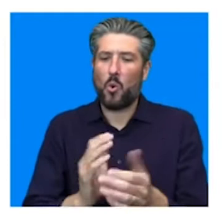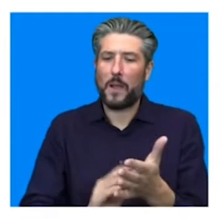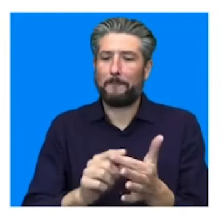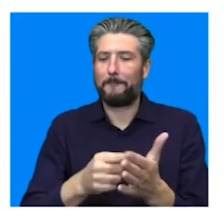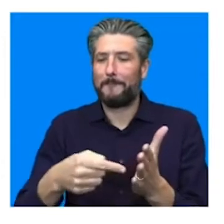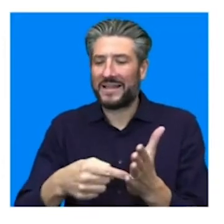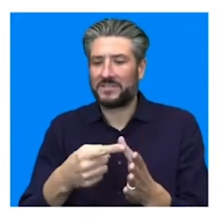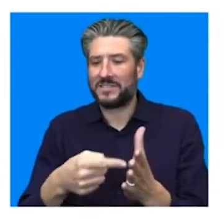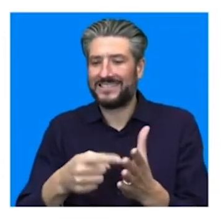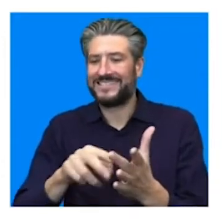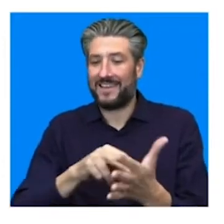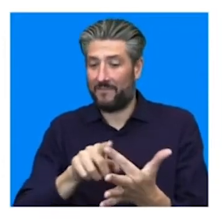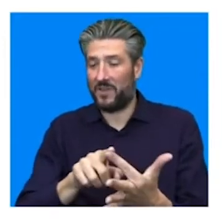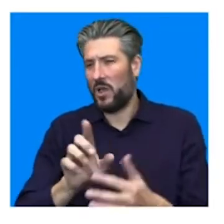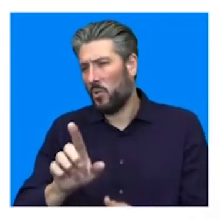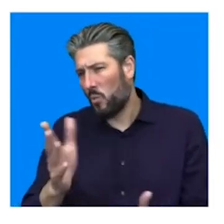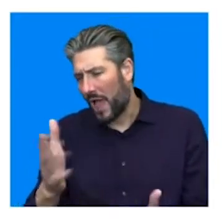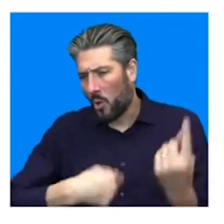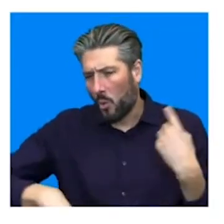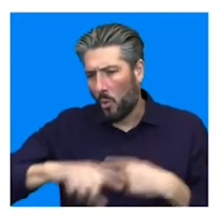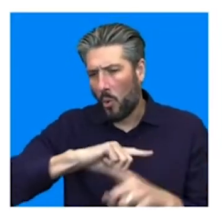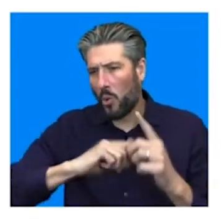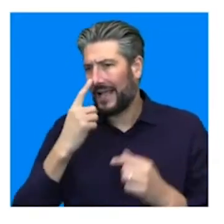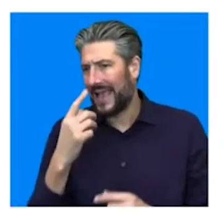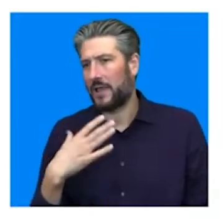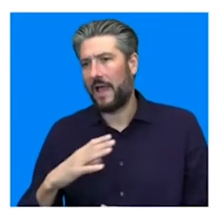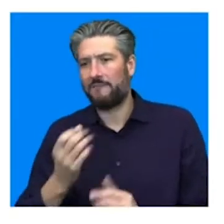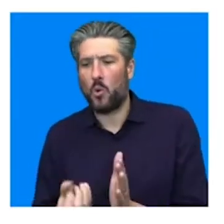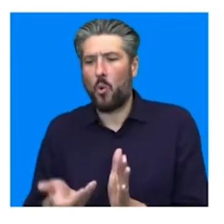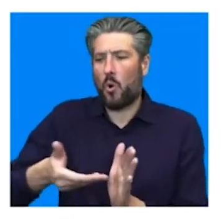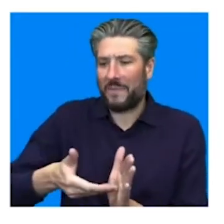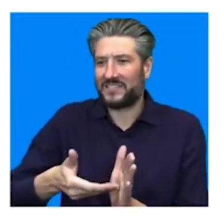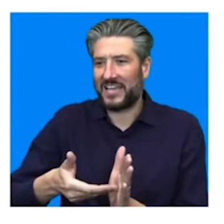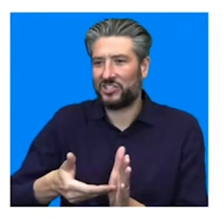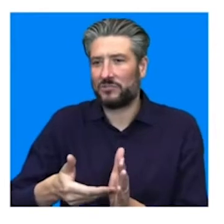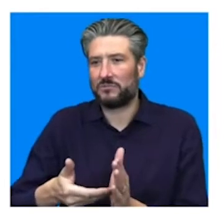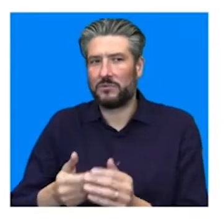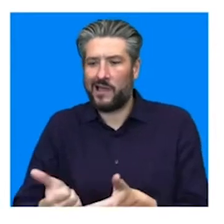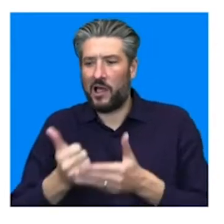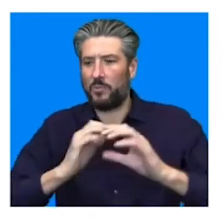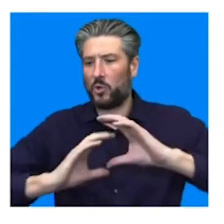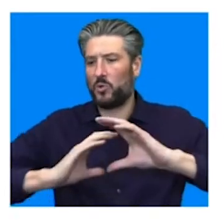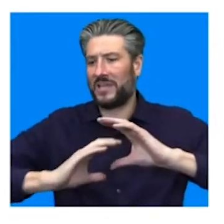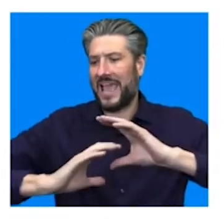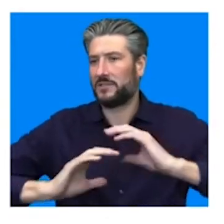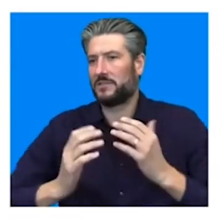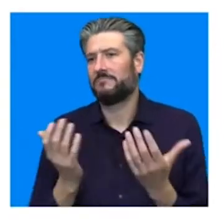us can be augmented in our ability to communicate in different ways. So exactly as you say, I mean,